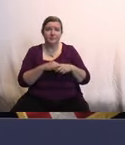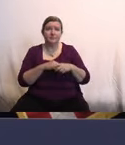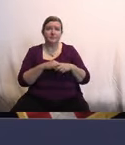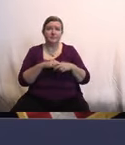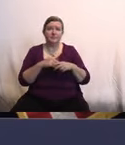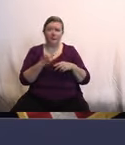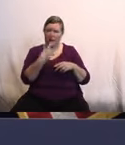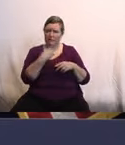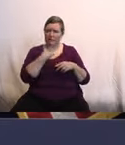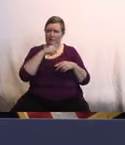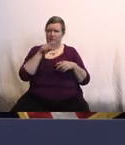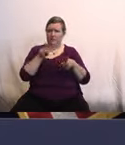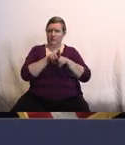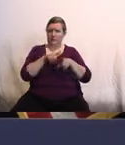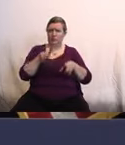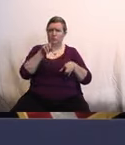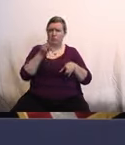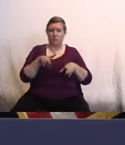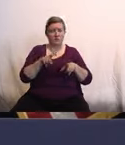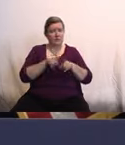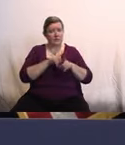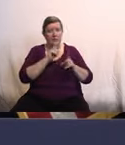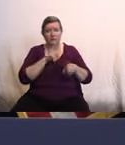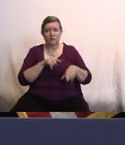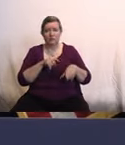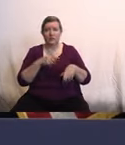give my same answer, but I'll let Judy